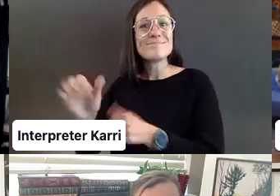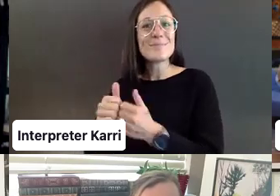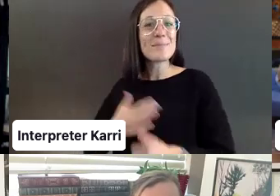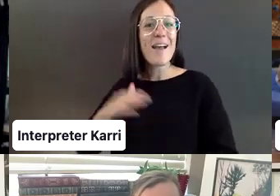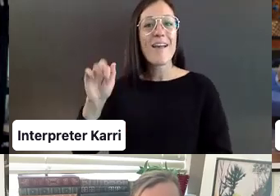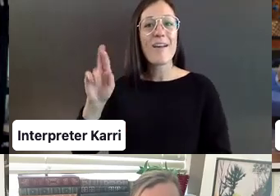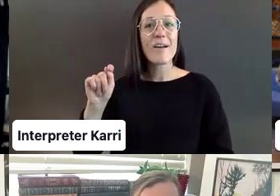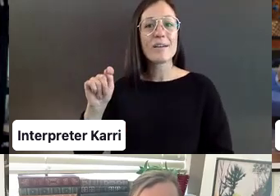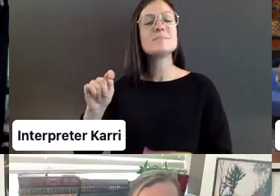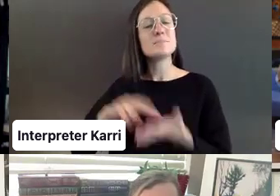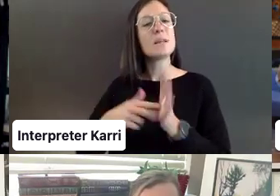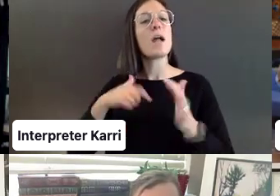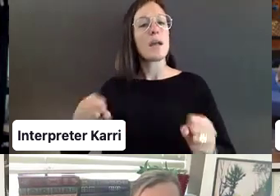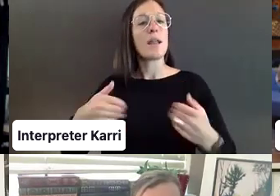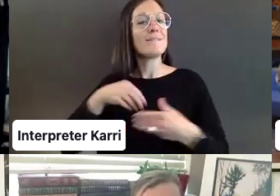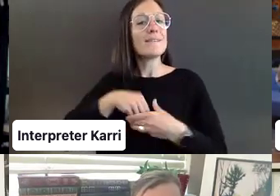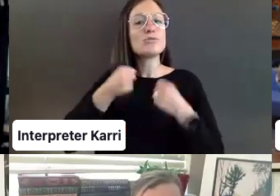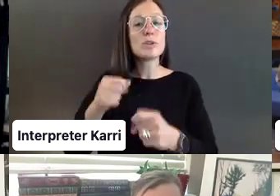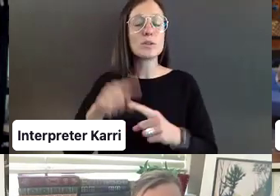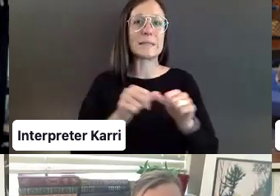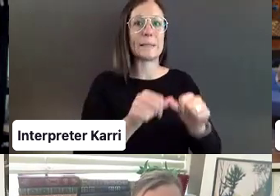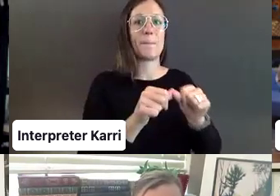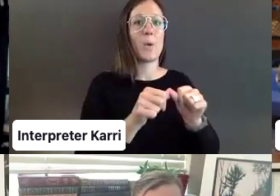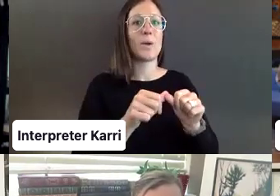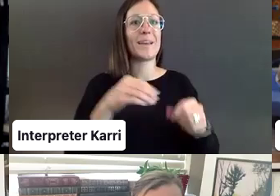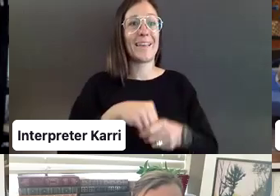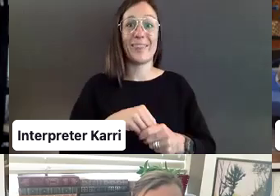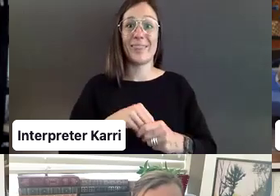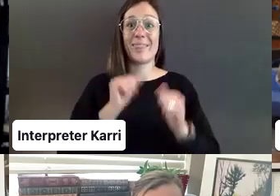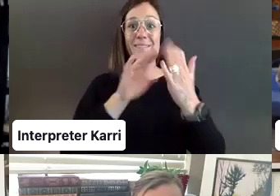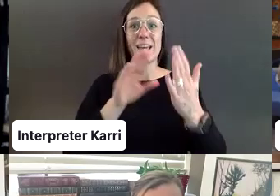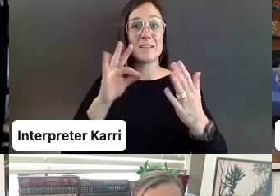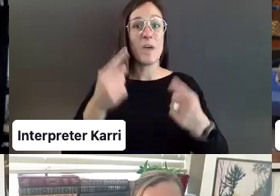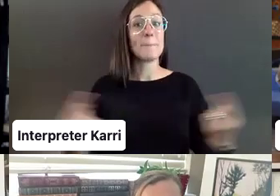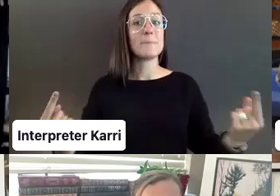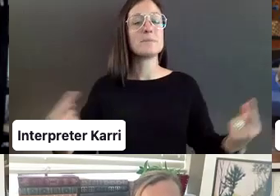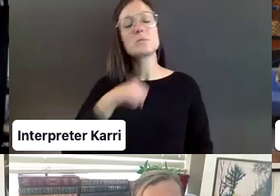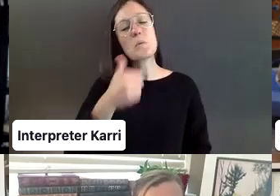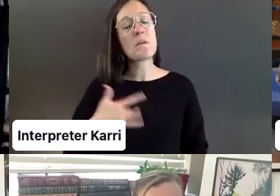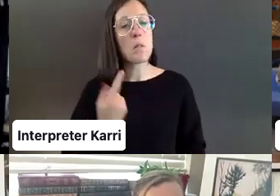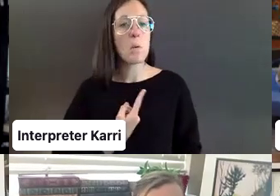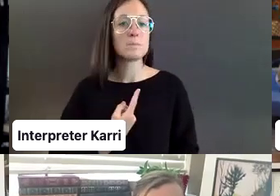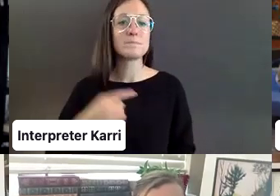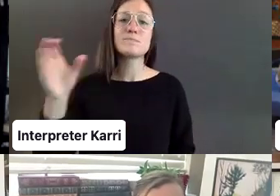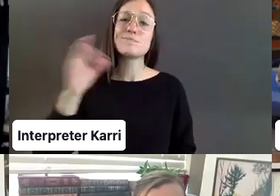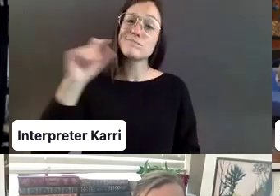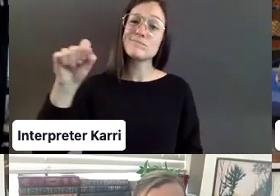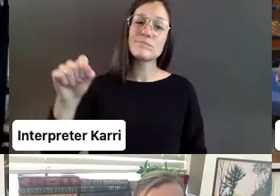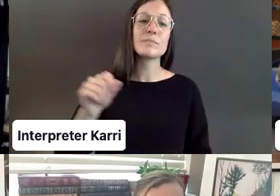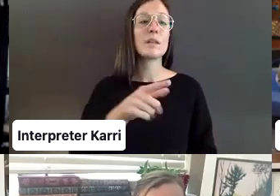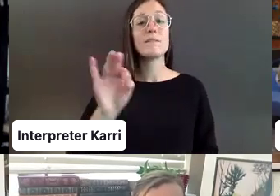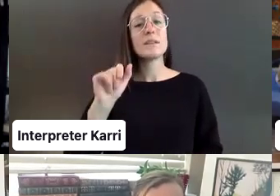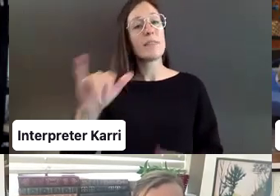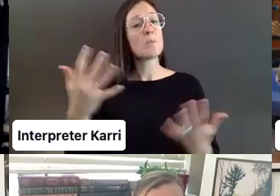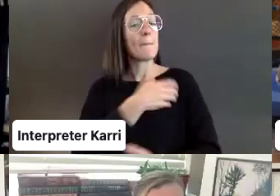could have strength to keep going in the face of such opposition because you don't feel alone. Yeah. And so that's what inspires me to keep